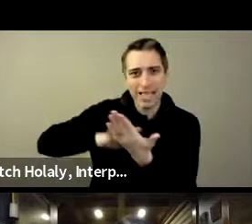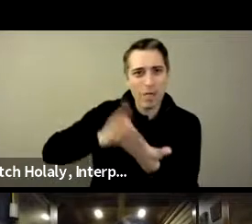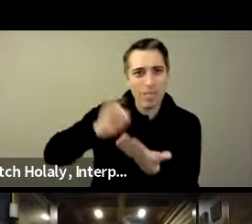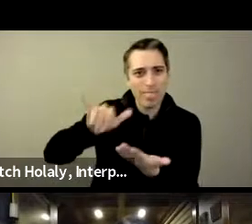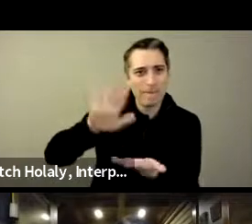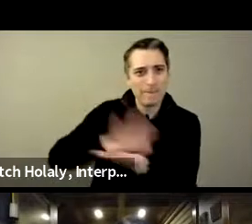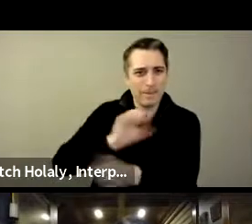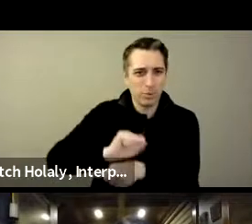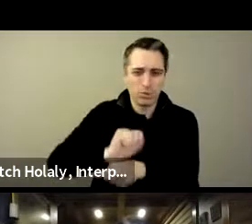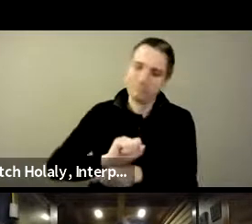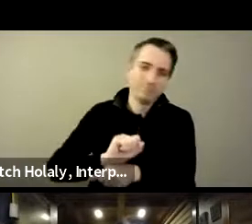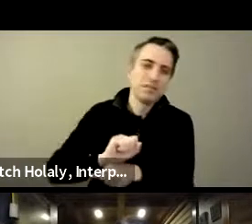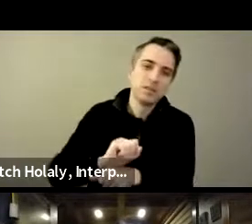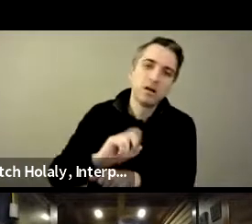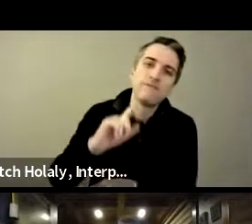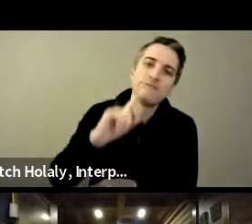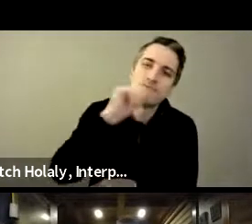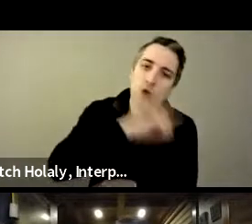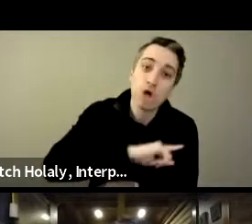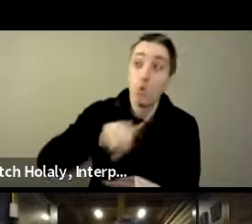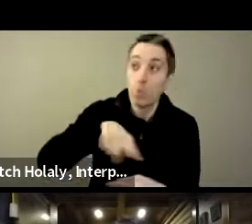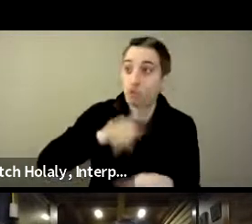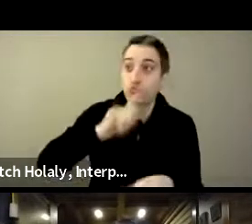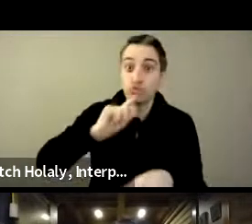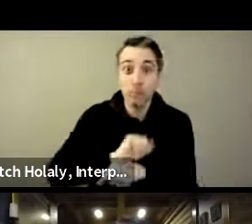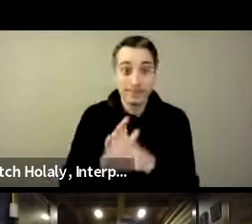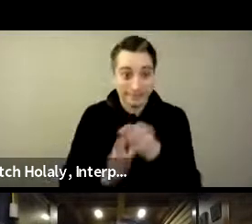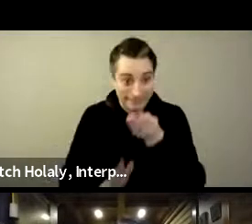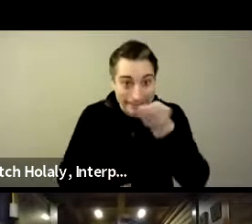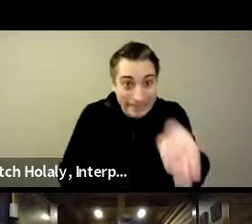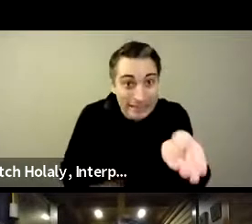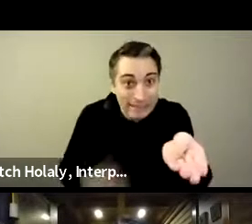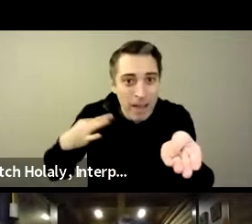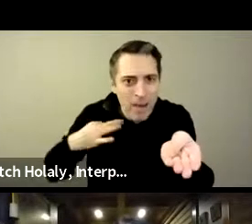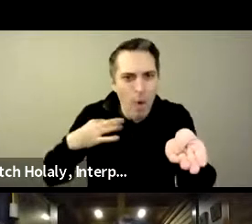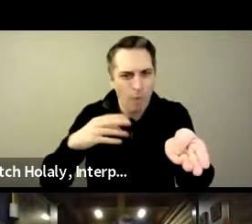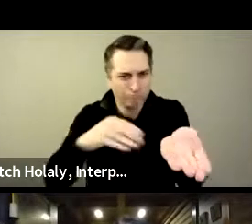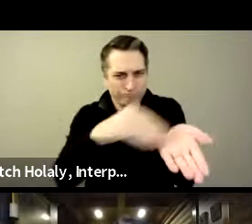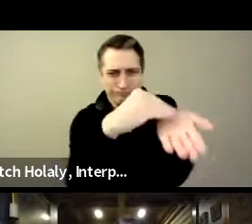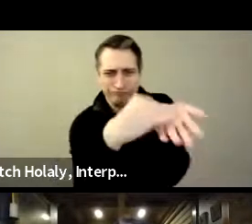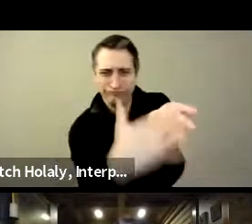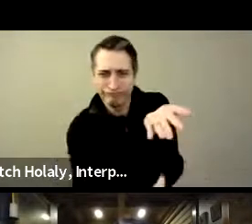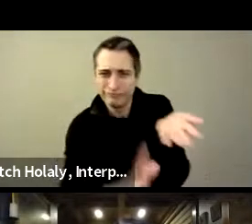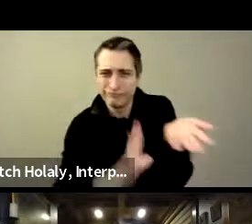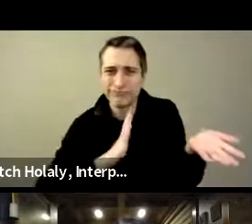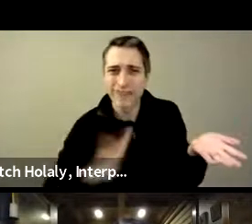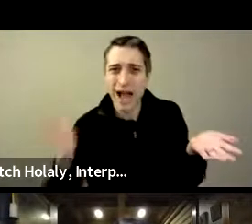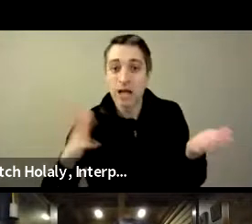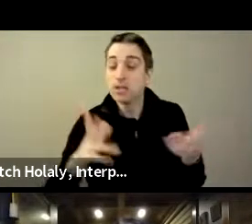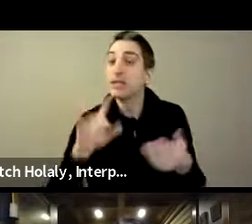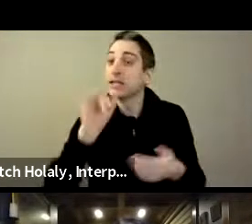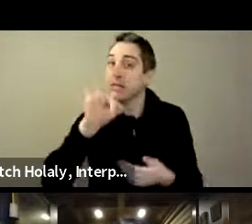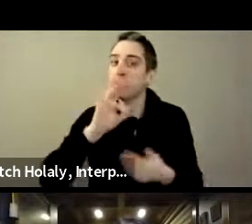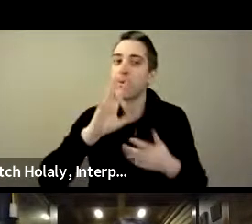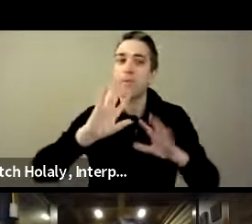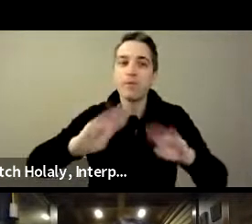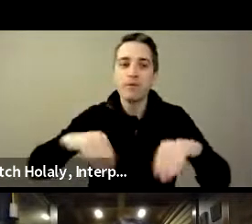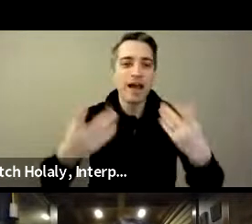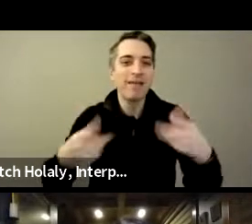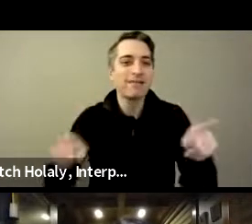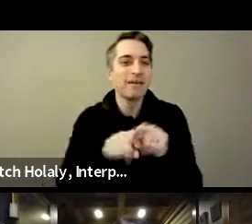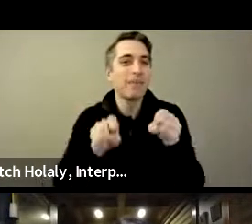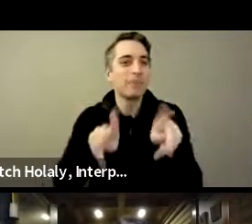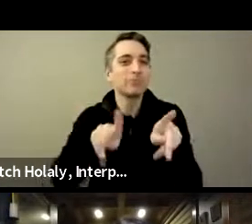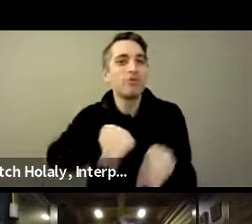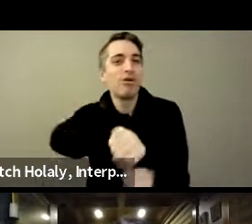false once they were given the information to sign up for these contracts as early as other people. I'm so glad you brought that